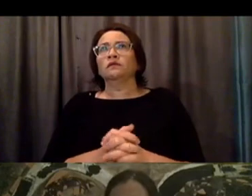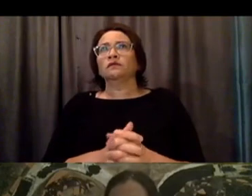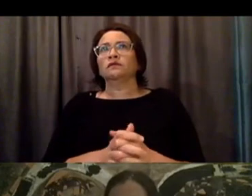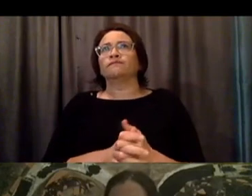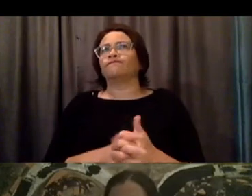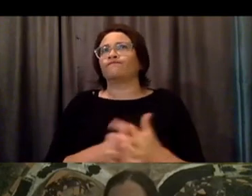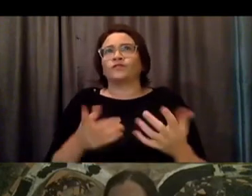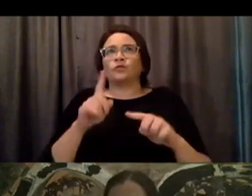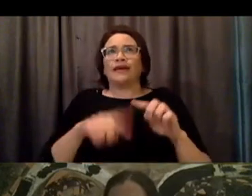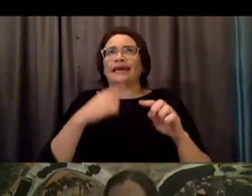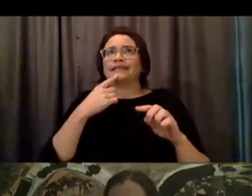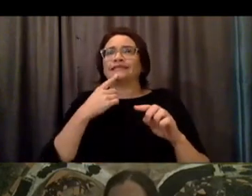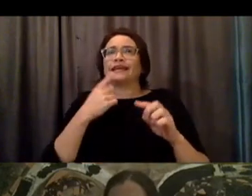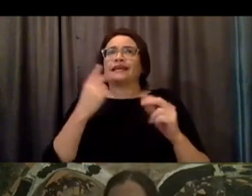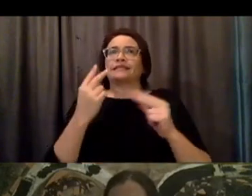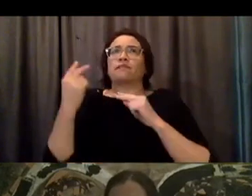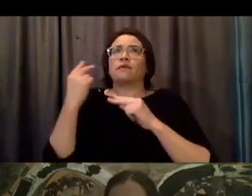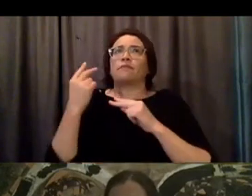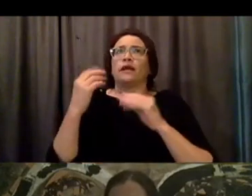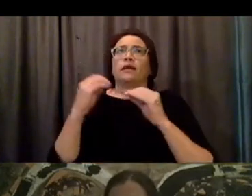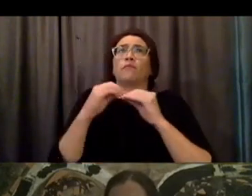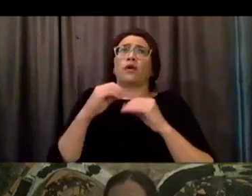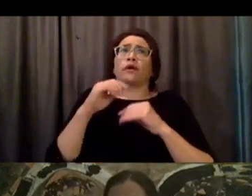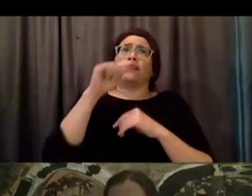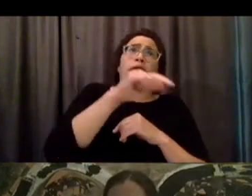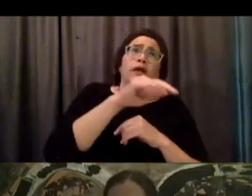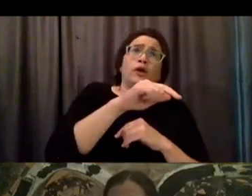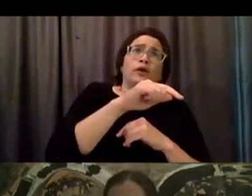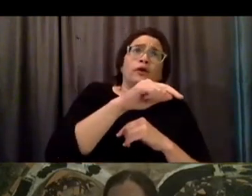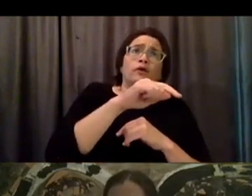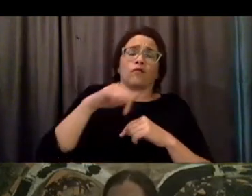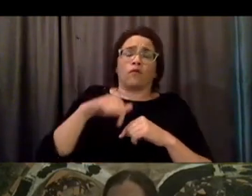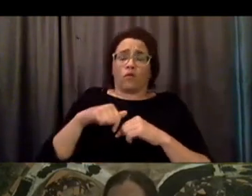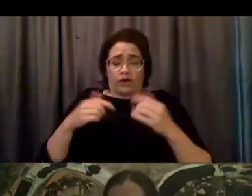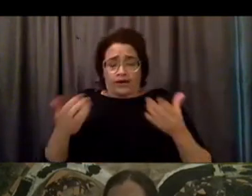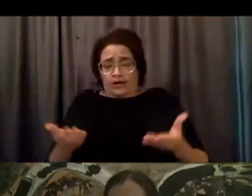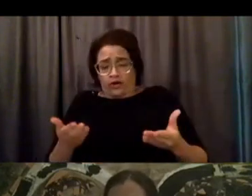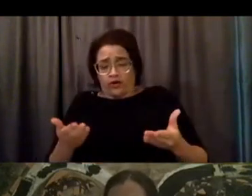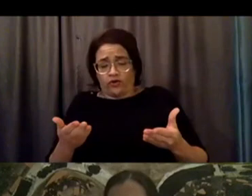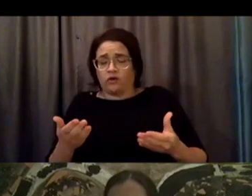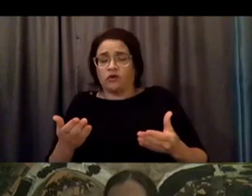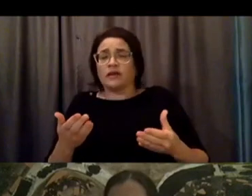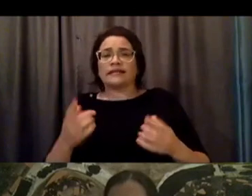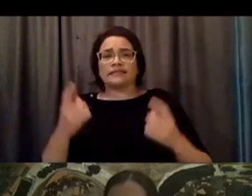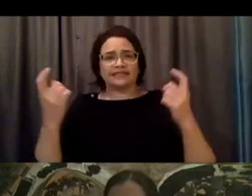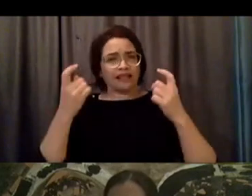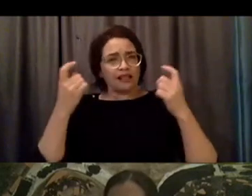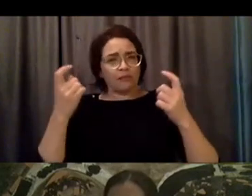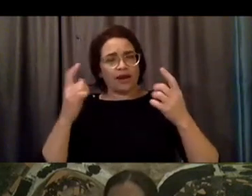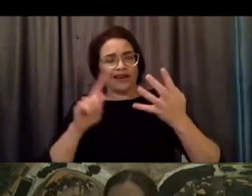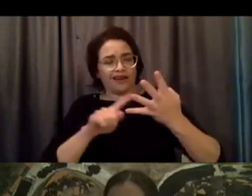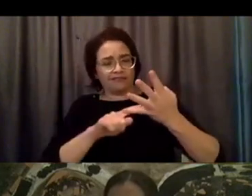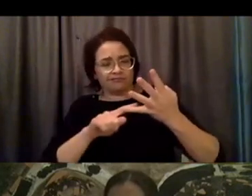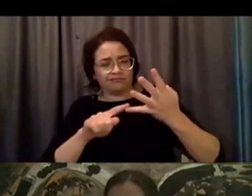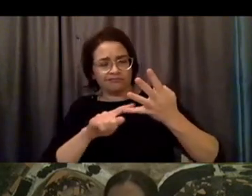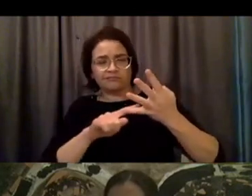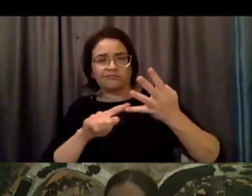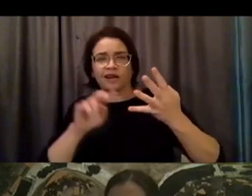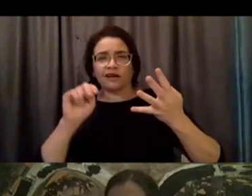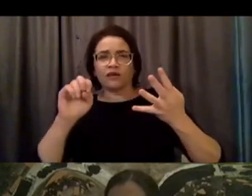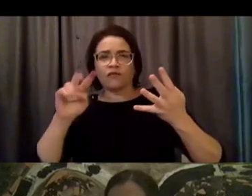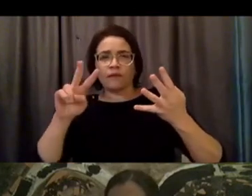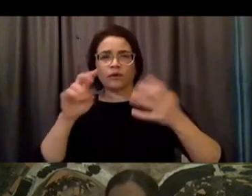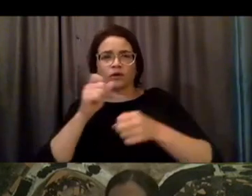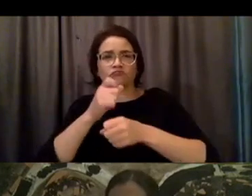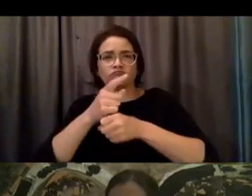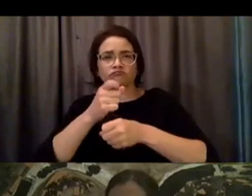there or here. It, it is commemorated at this time everywhere in, uh, all the cities, towns, villages in Ukraine,